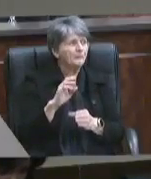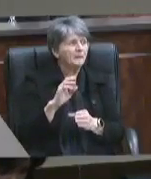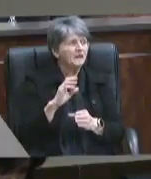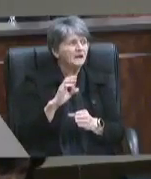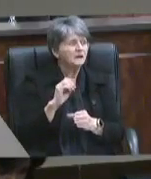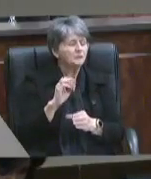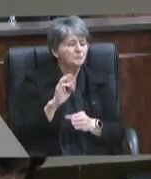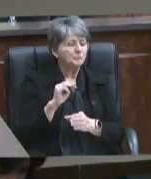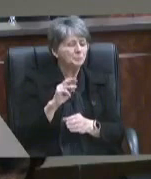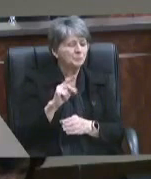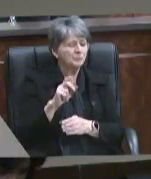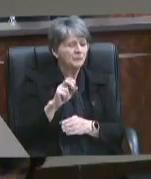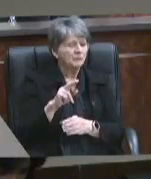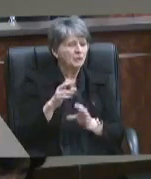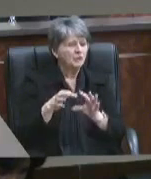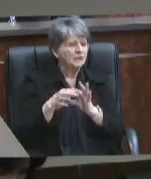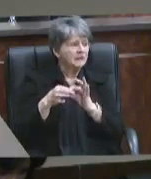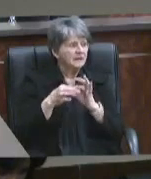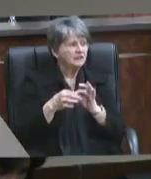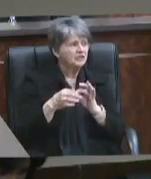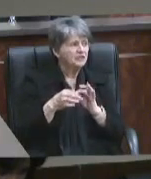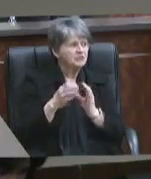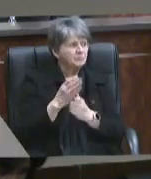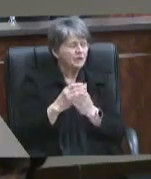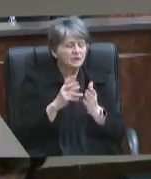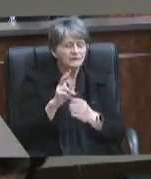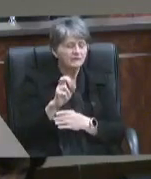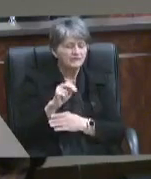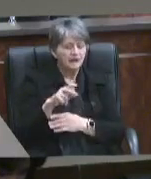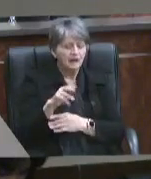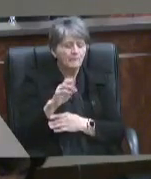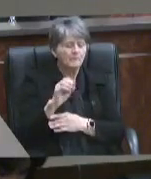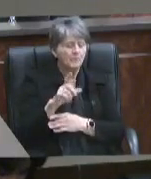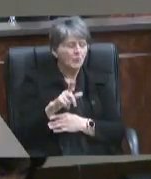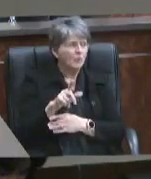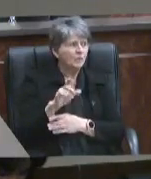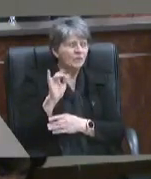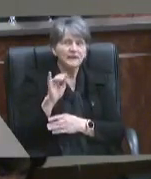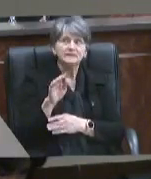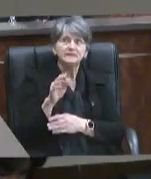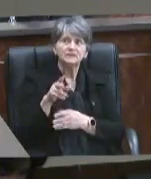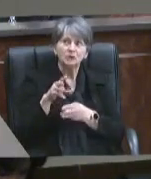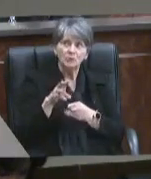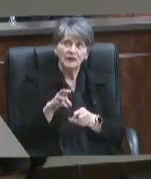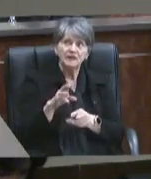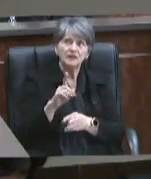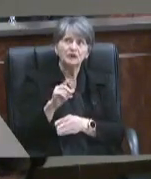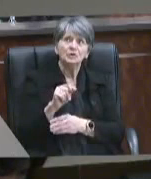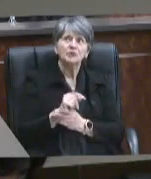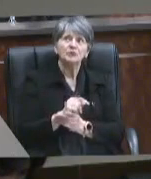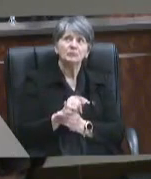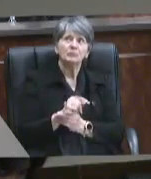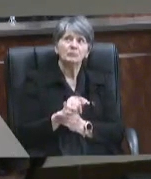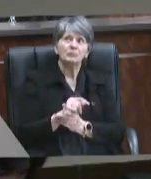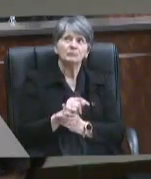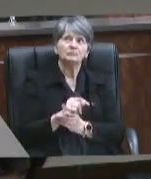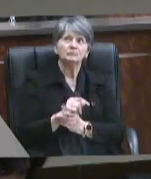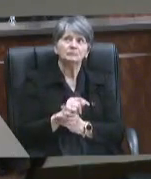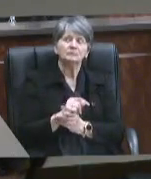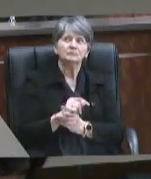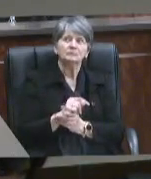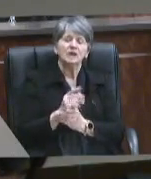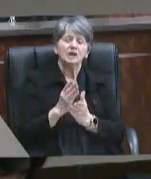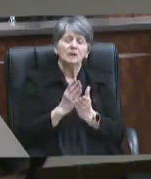for a ride share, be part of a van pool. Commuter connections would be the way to go. A program of commuter connections